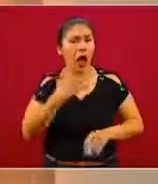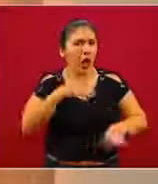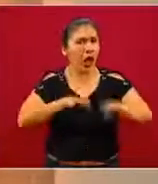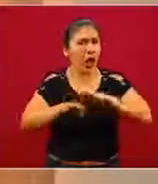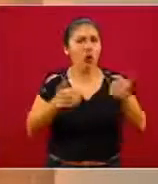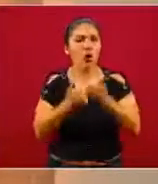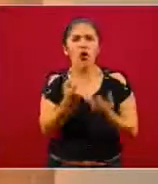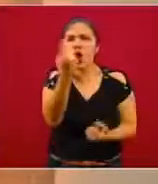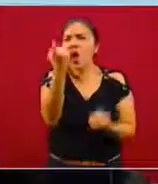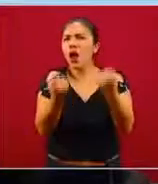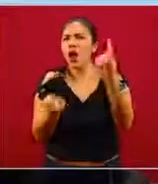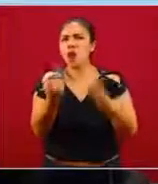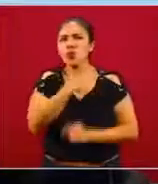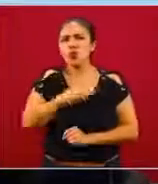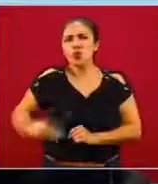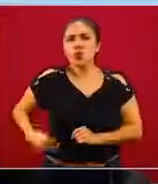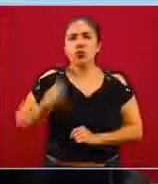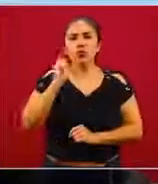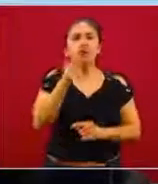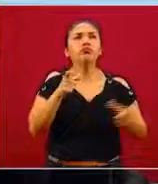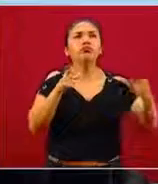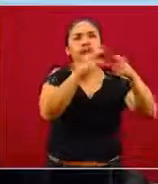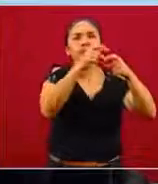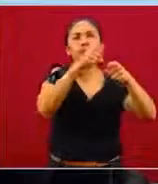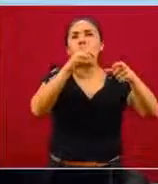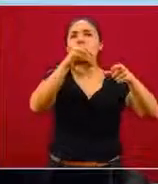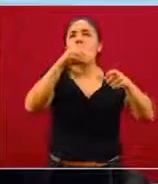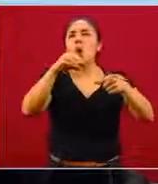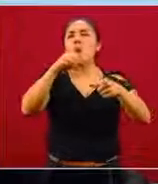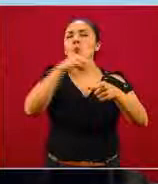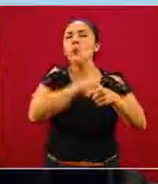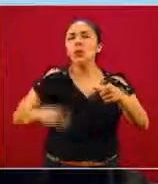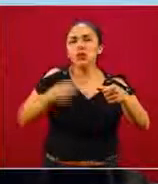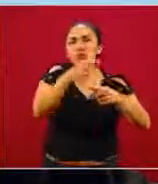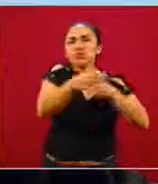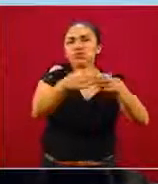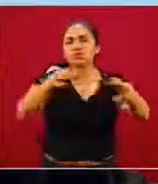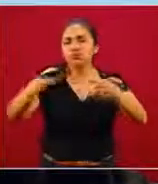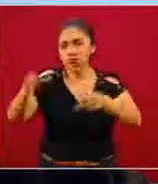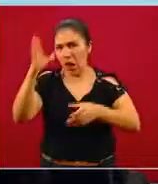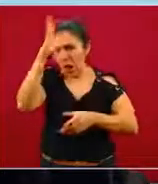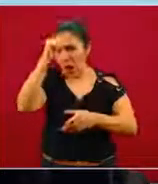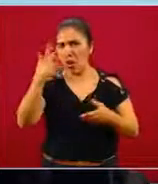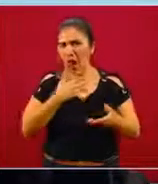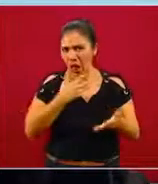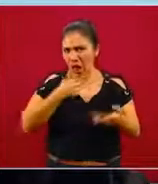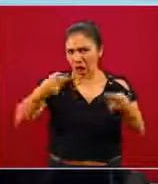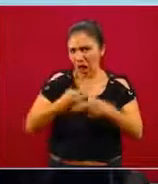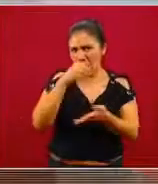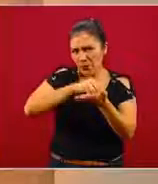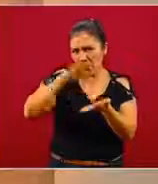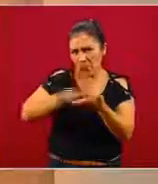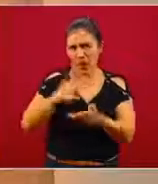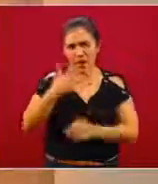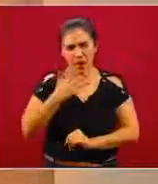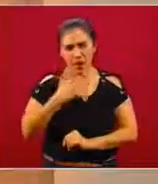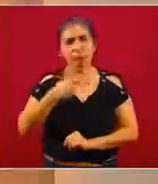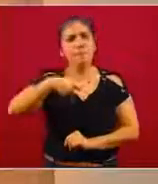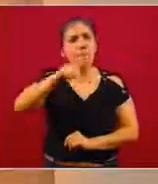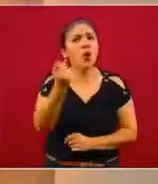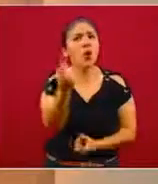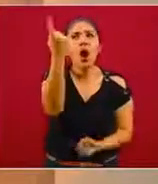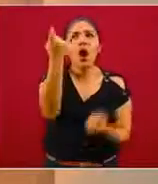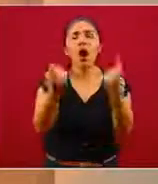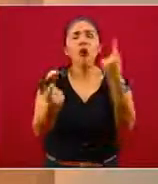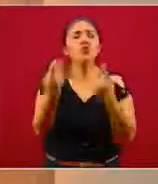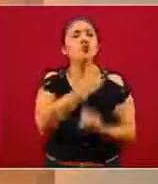we're working with some municipalities at the municipal level. We're working with them because at the federal